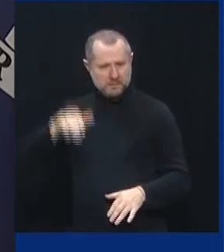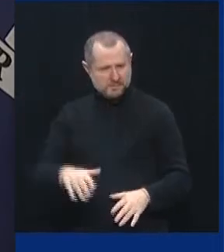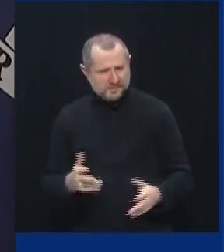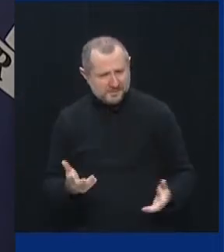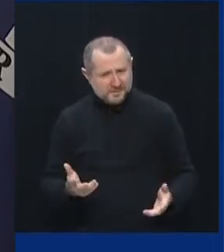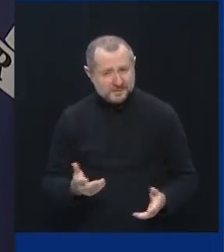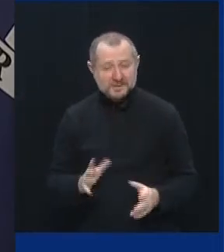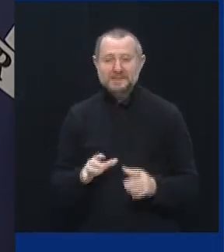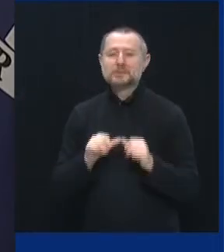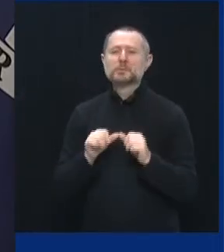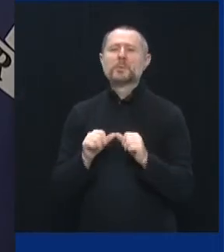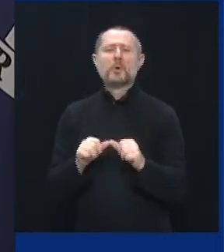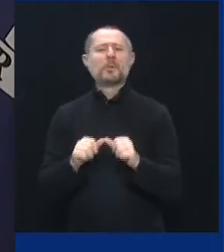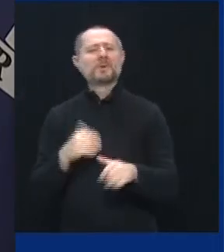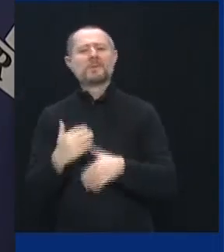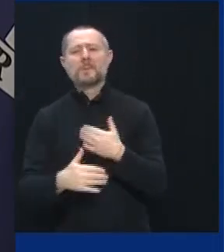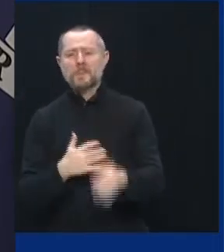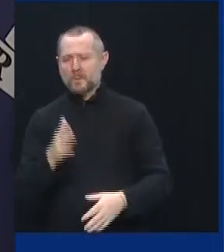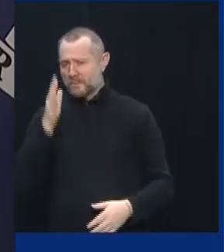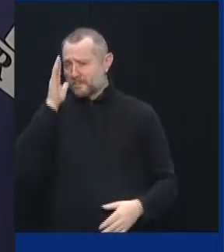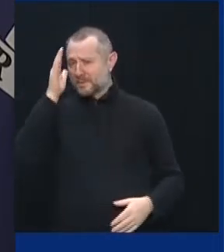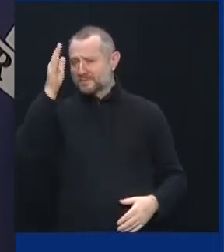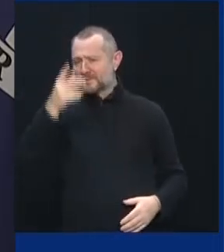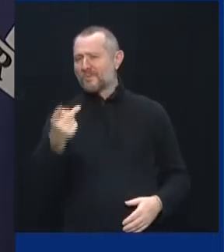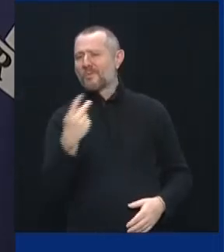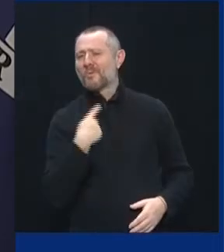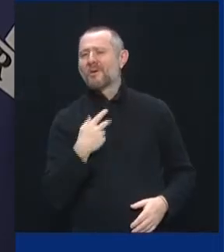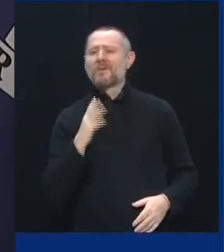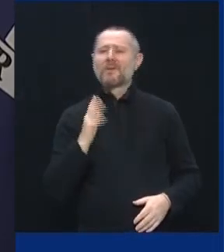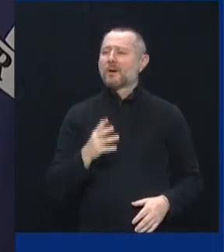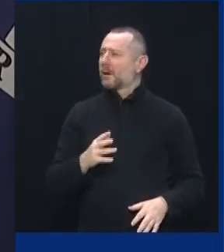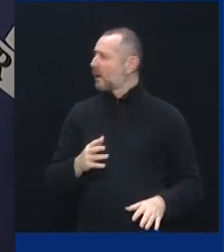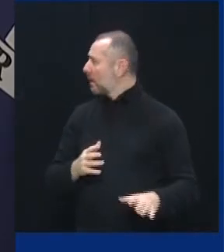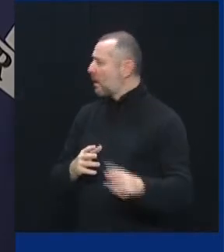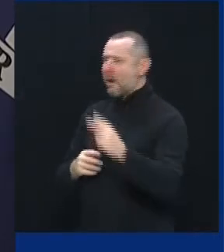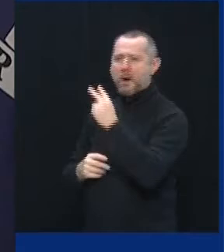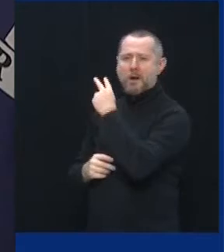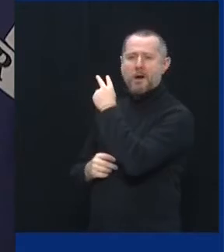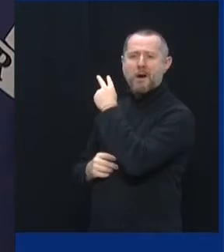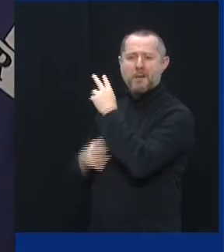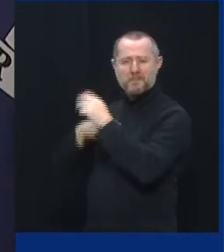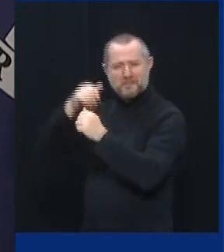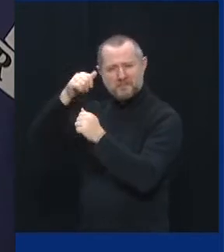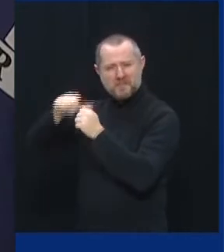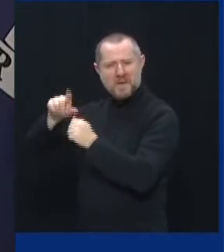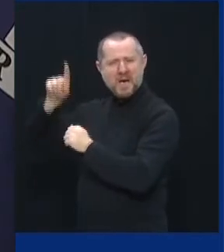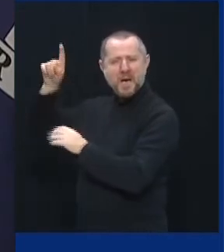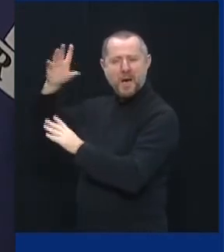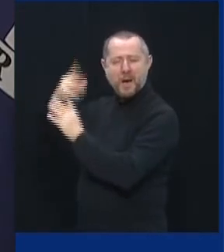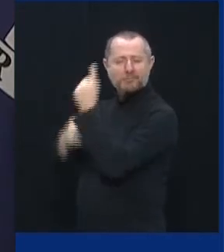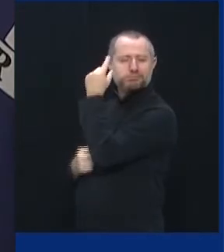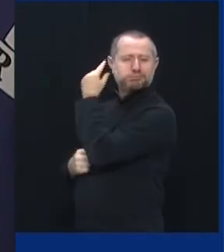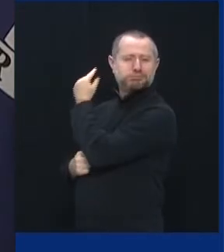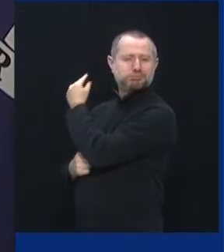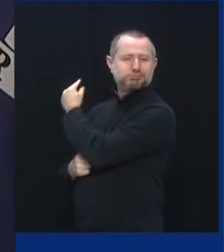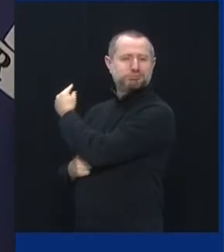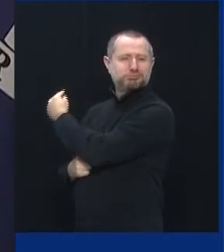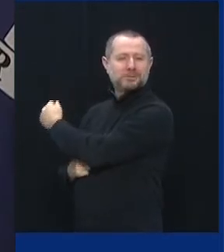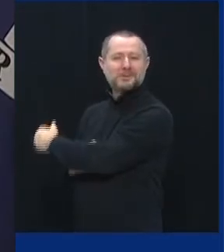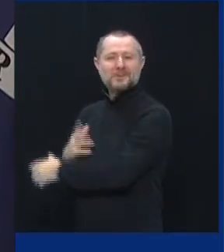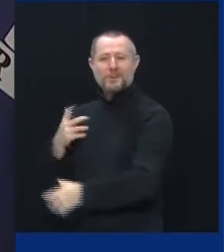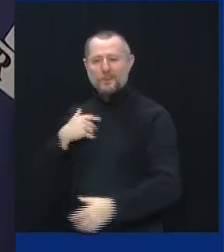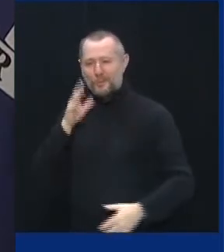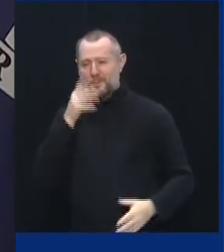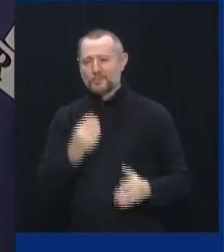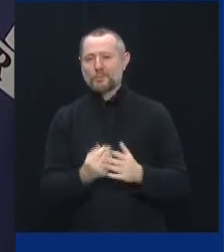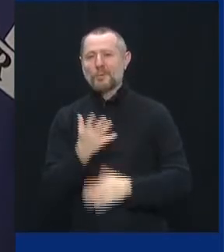going, and one day we'll look back and it will be a distant memory, and we will be the better for it. Let's take a few questions,